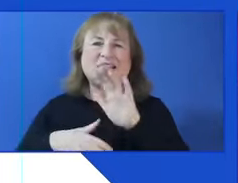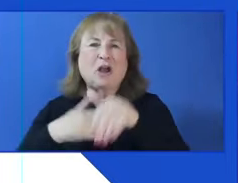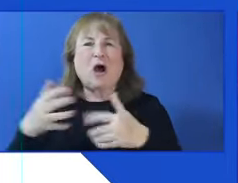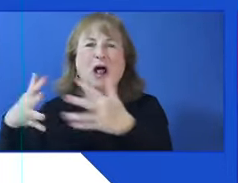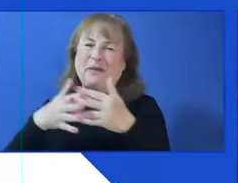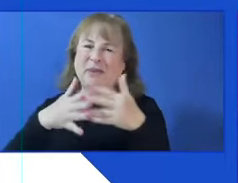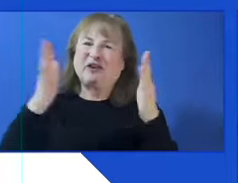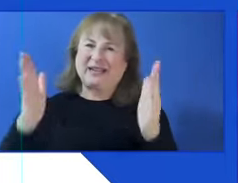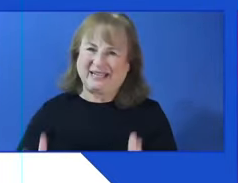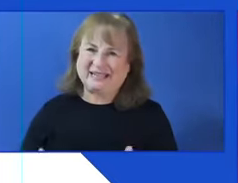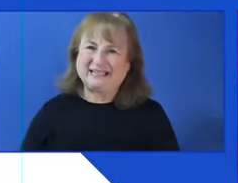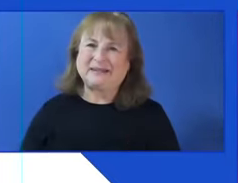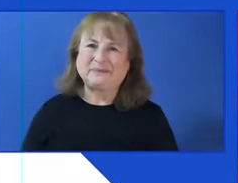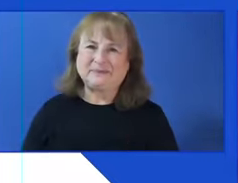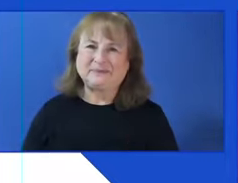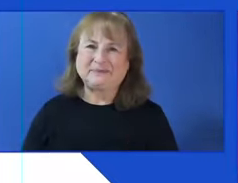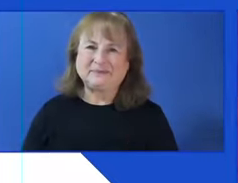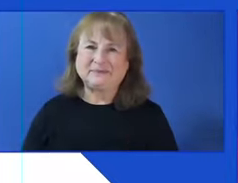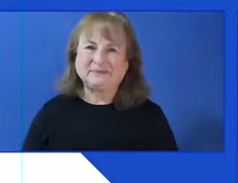Americans.